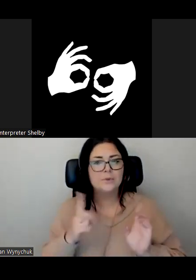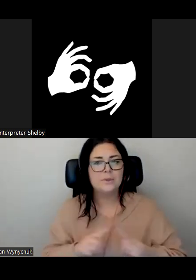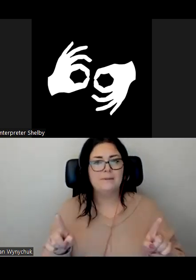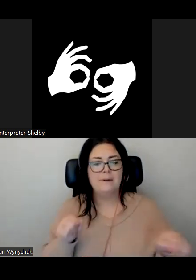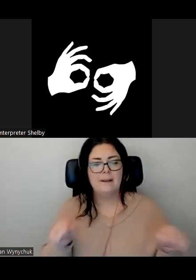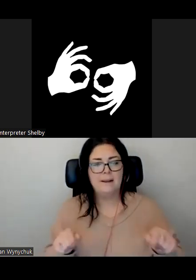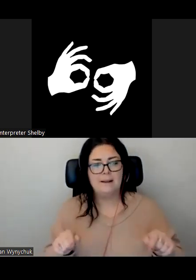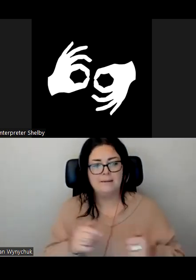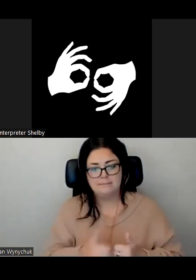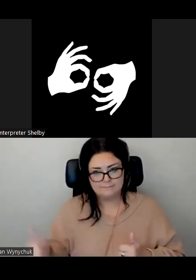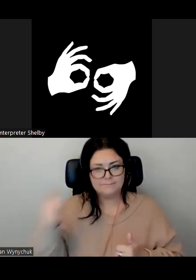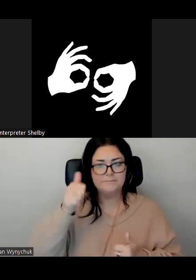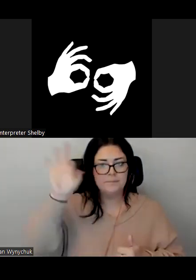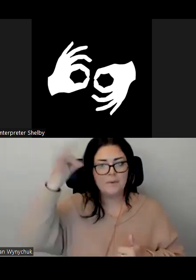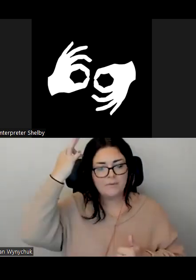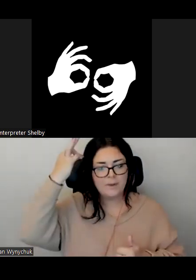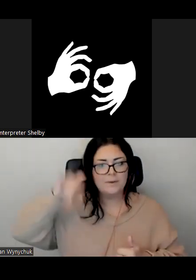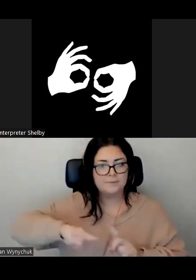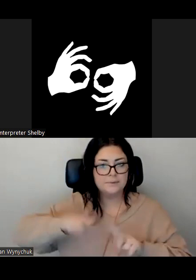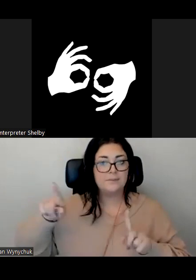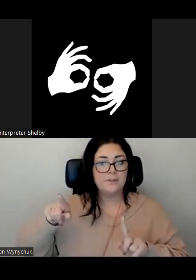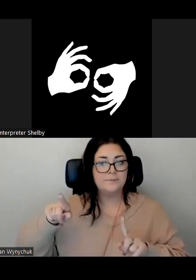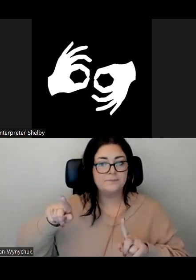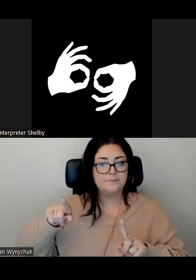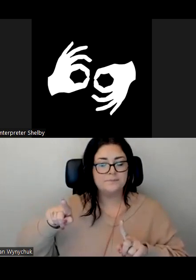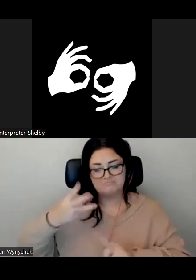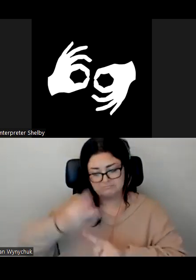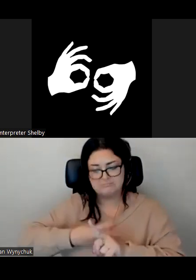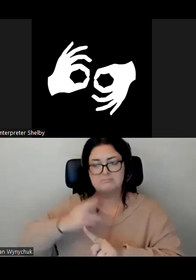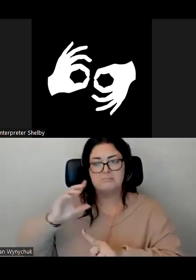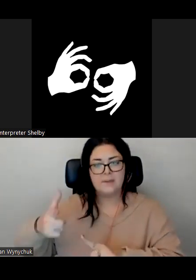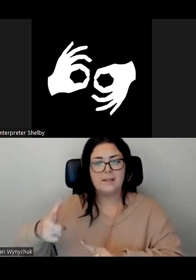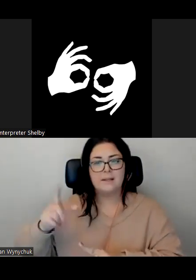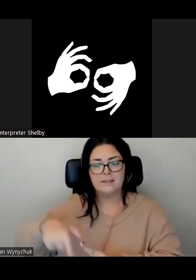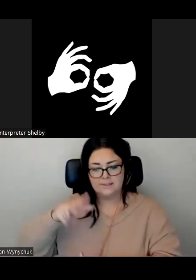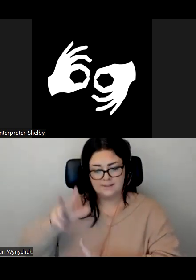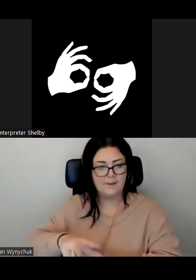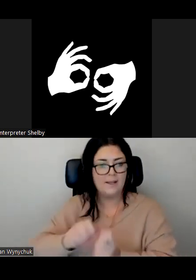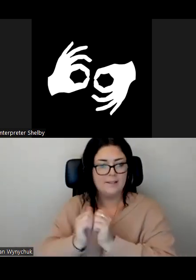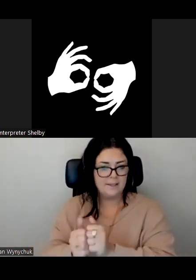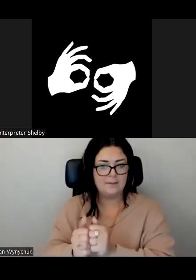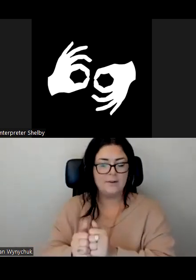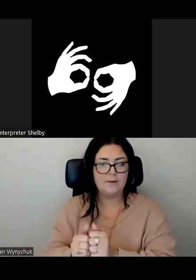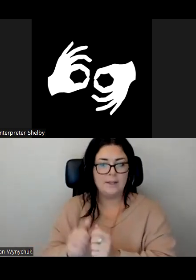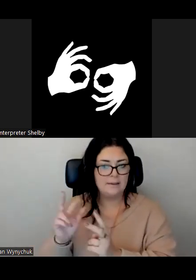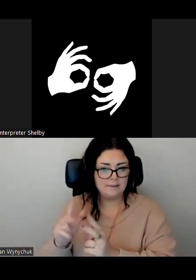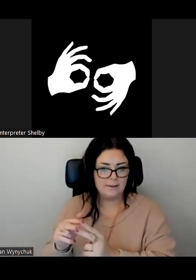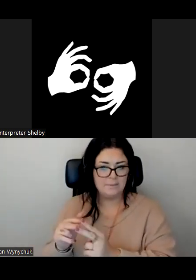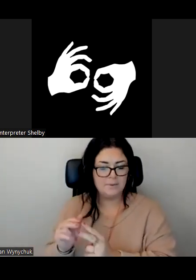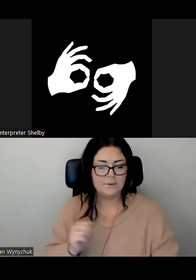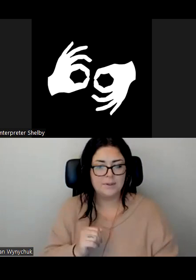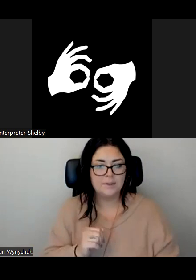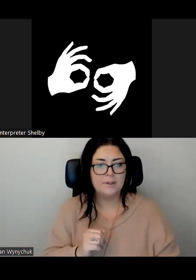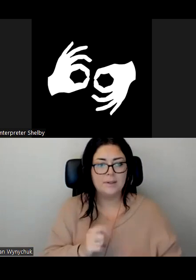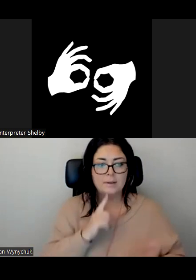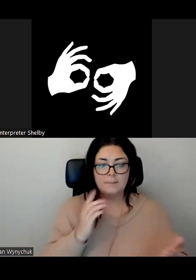of legislation. The federal legislation, which says, yeah, after 6 months, you're supposed to file your income tax as couple.